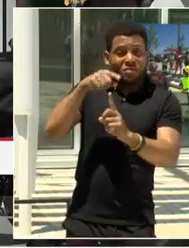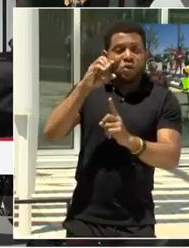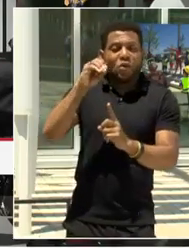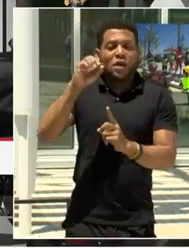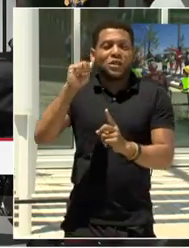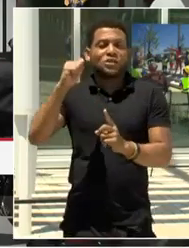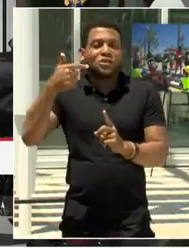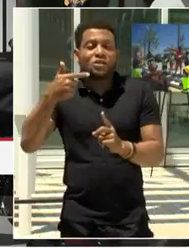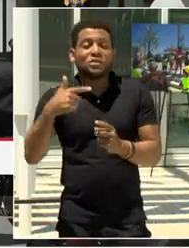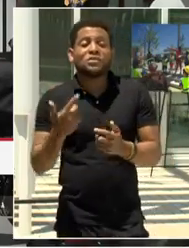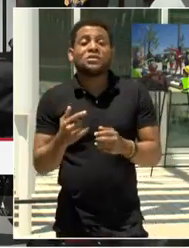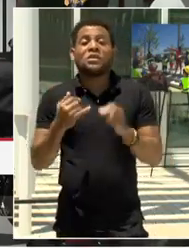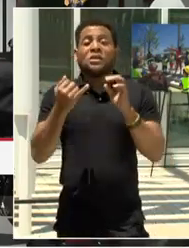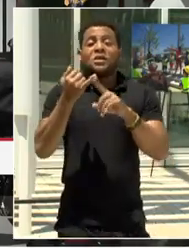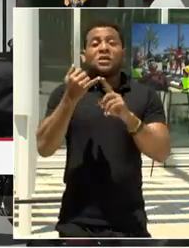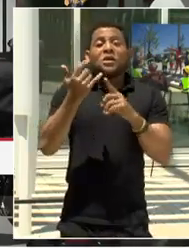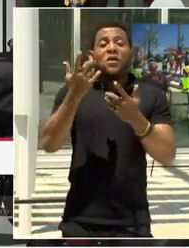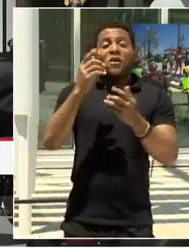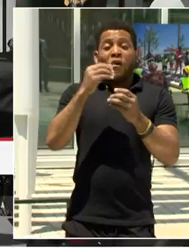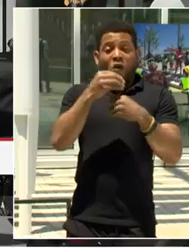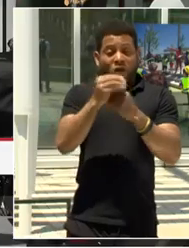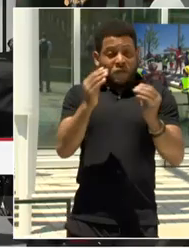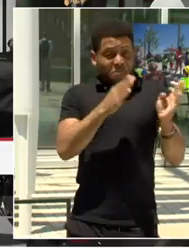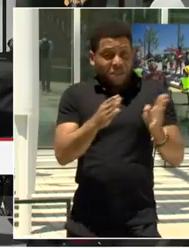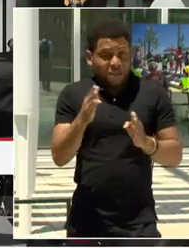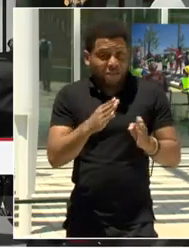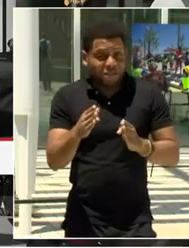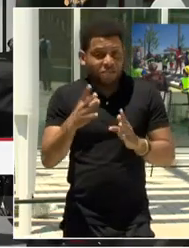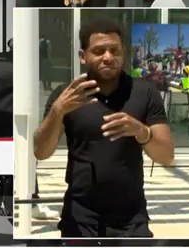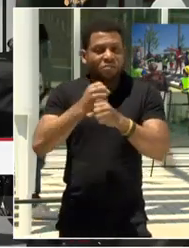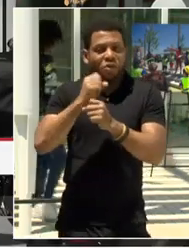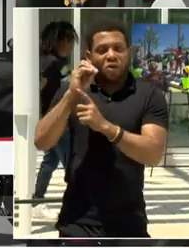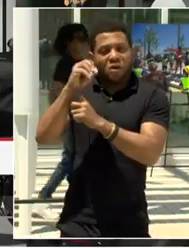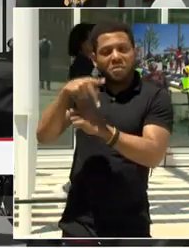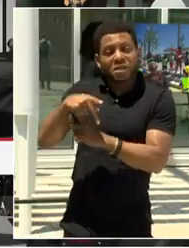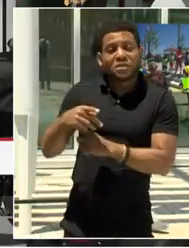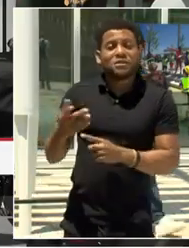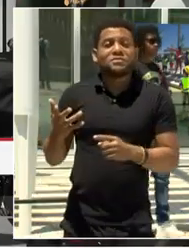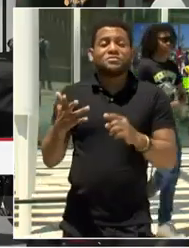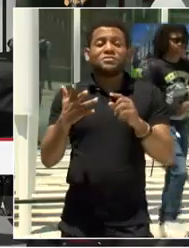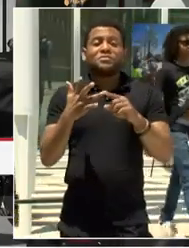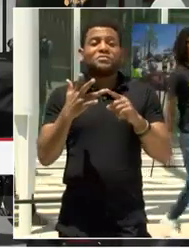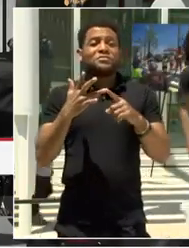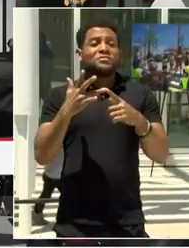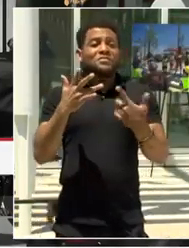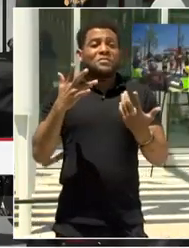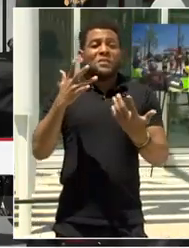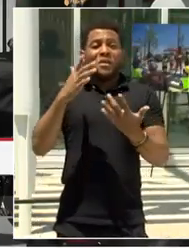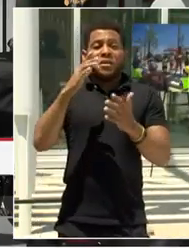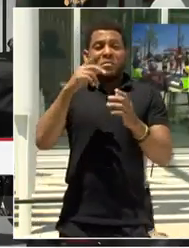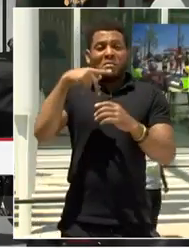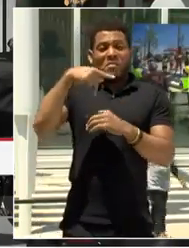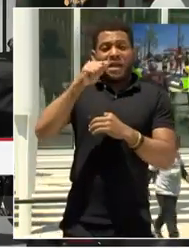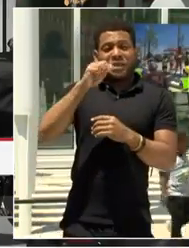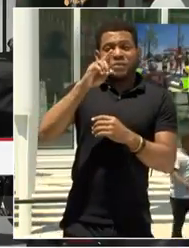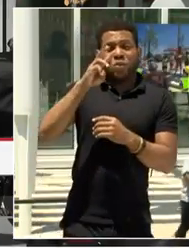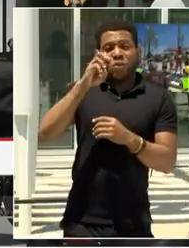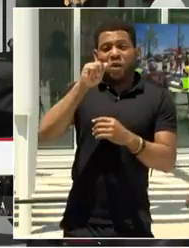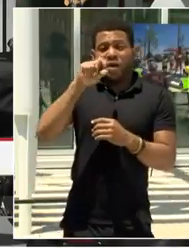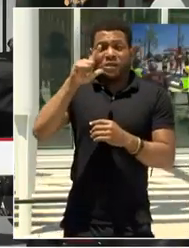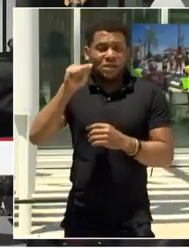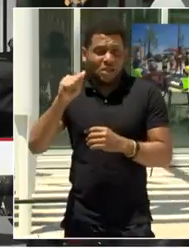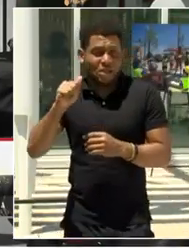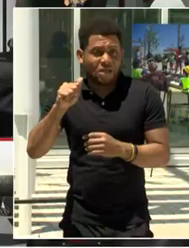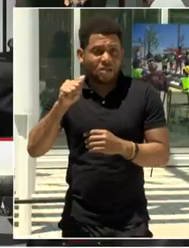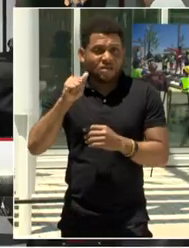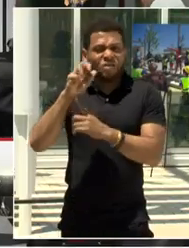Office of Planning, and Jennifer Steingasser from the Office of Planning, and Sarosh Olpadwala, DepEd's former real